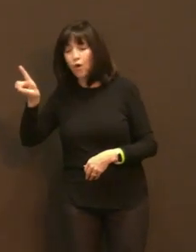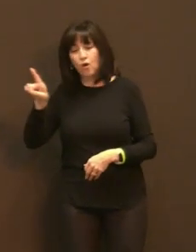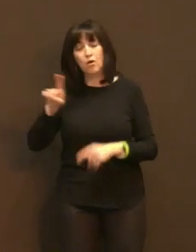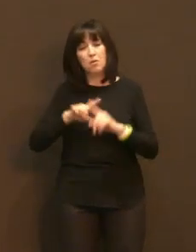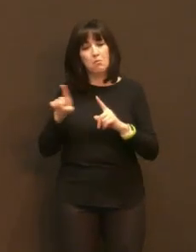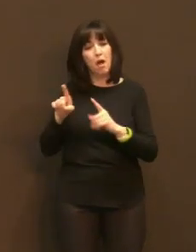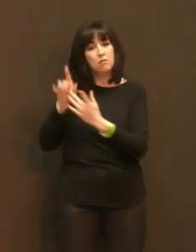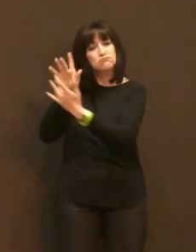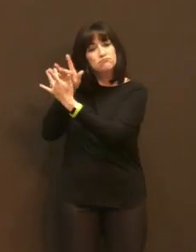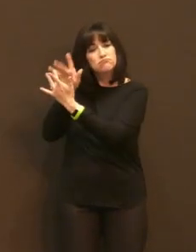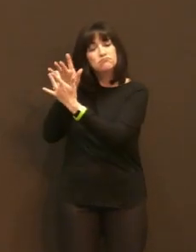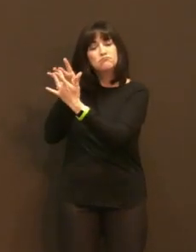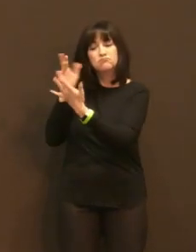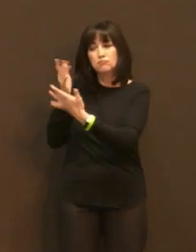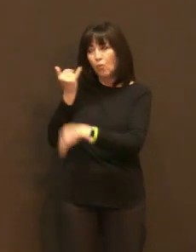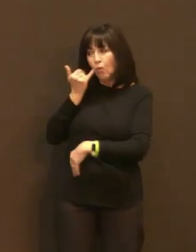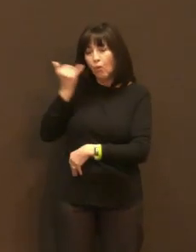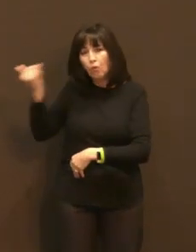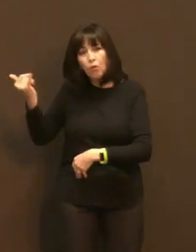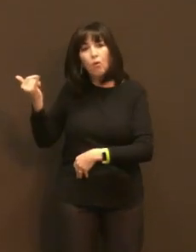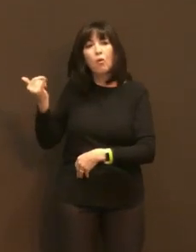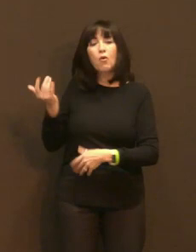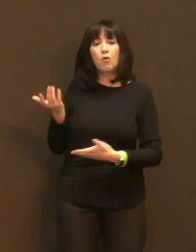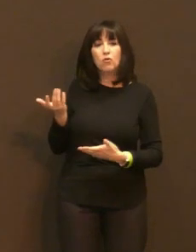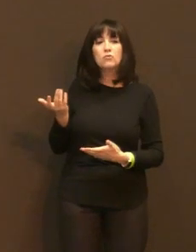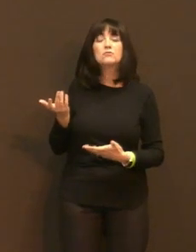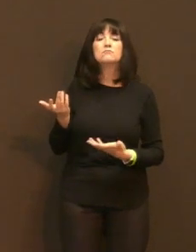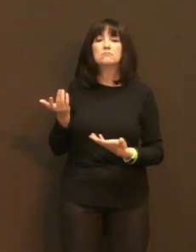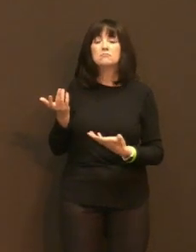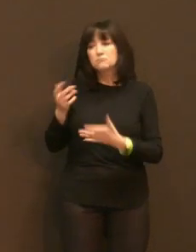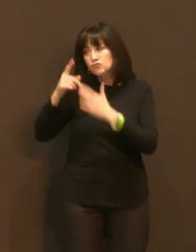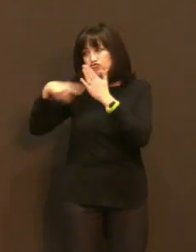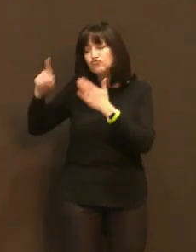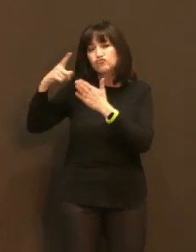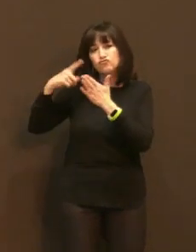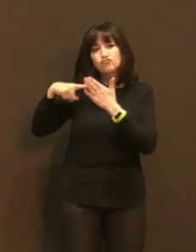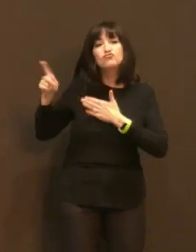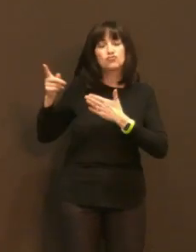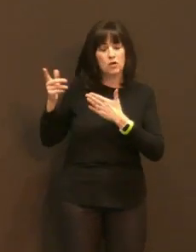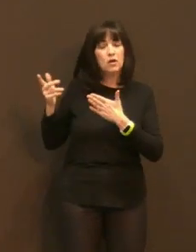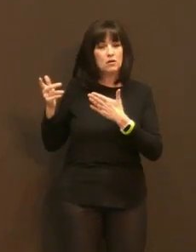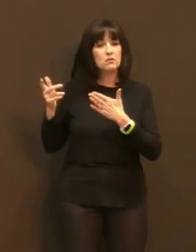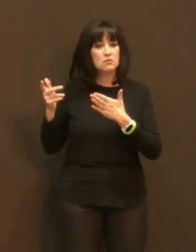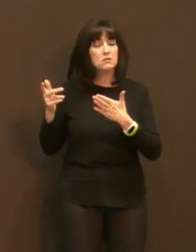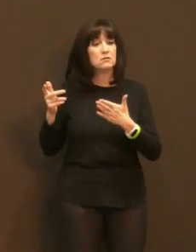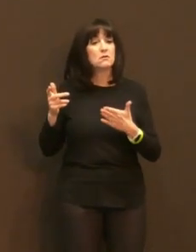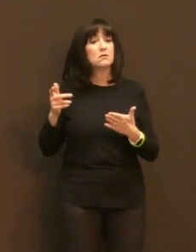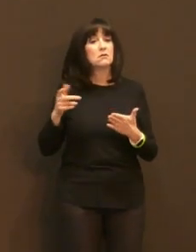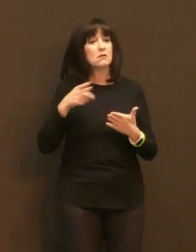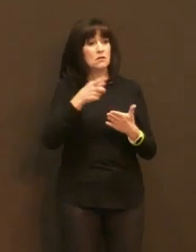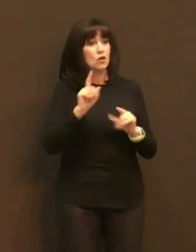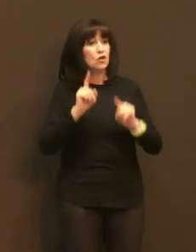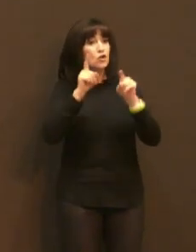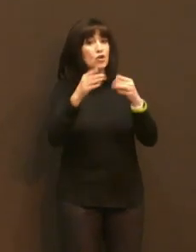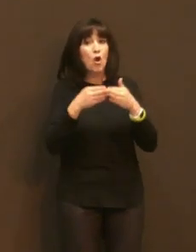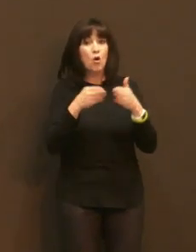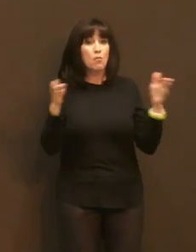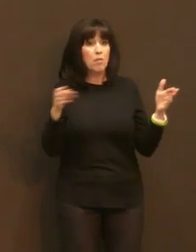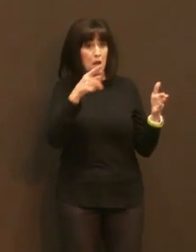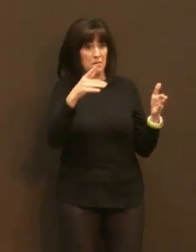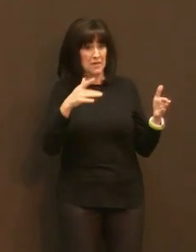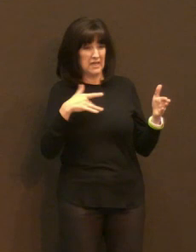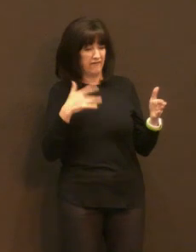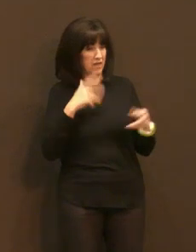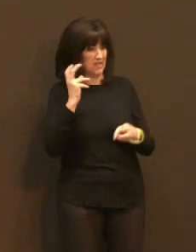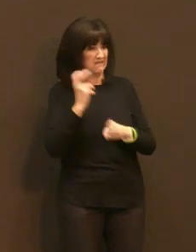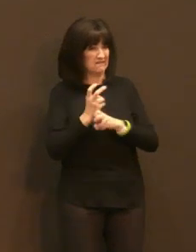them and make sure that they have their needs met. And when you're in public where it's hard, in places where it's hard, to practice appropriate